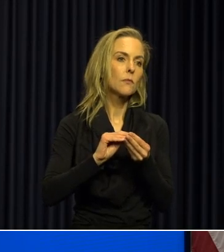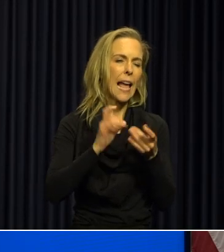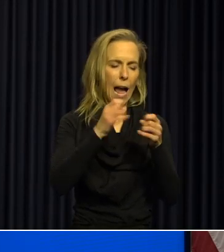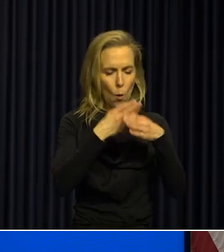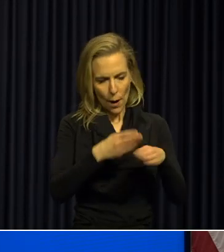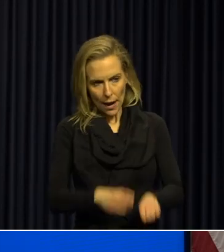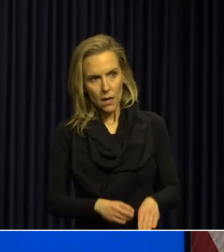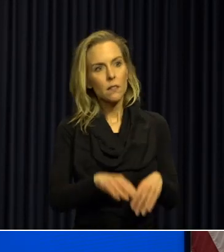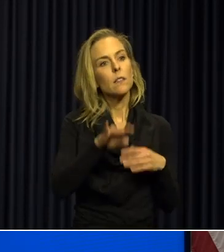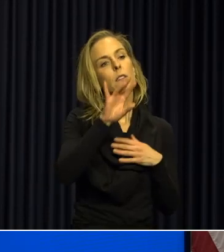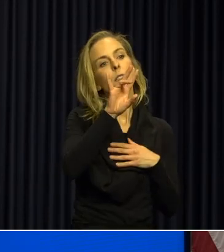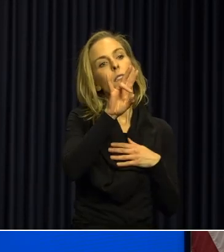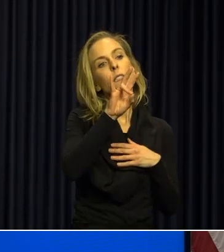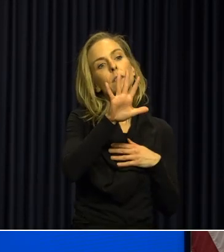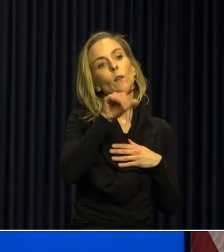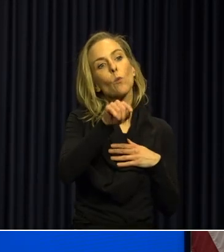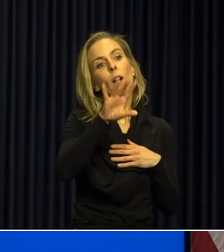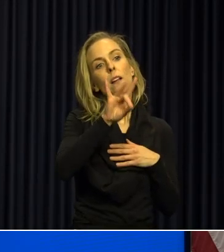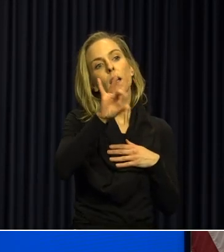breakdown is